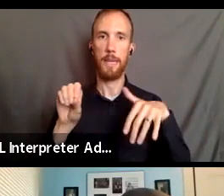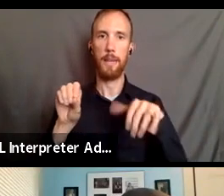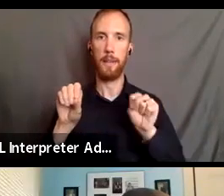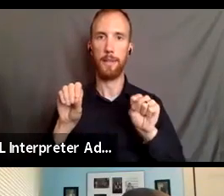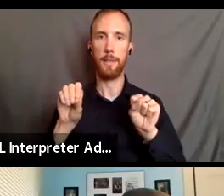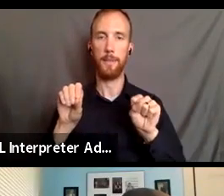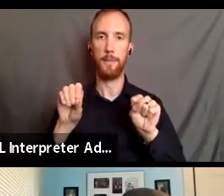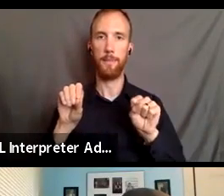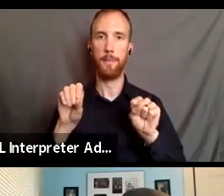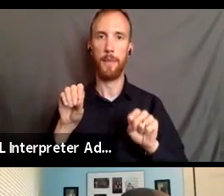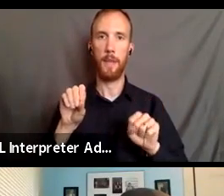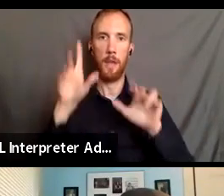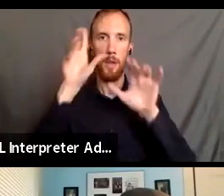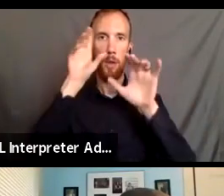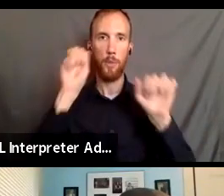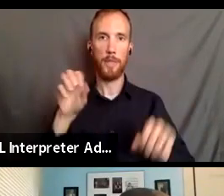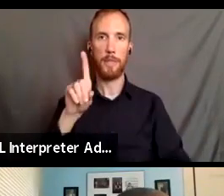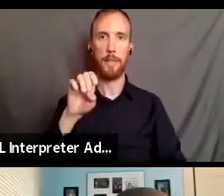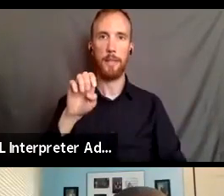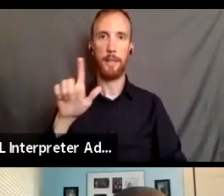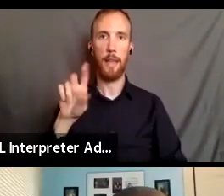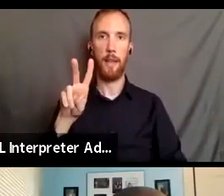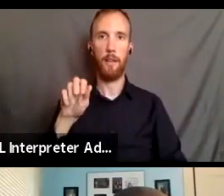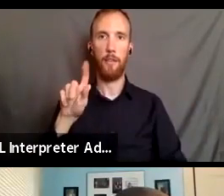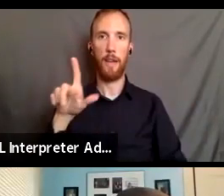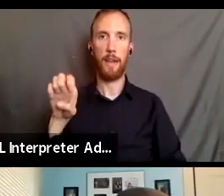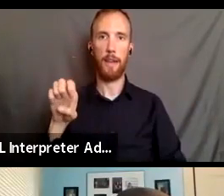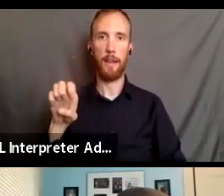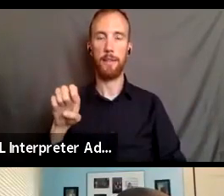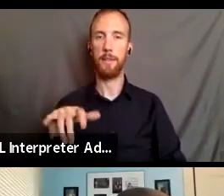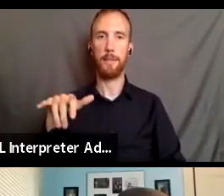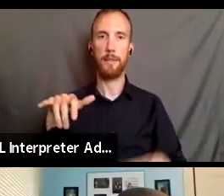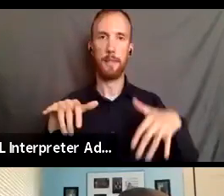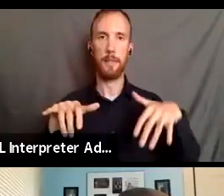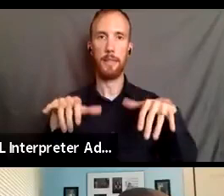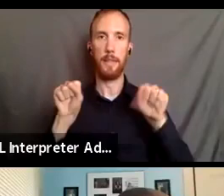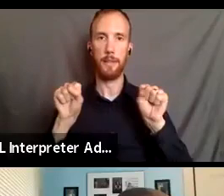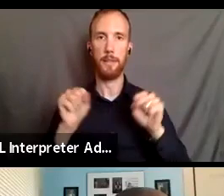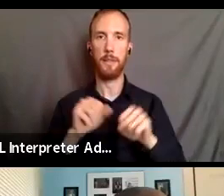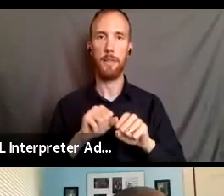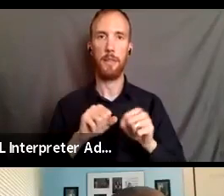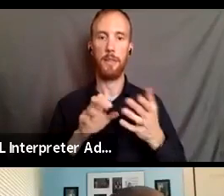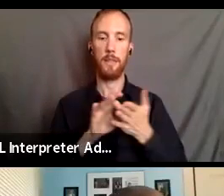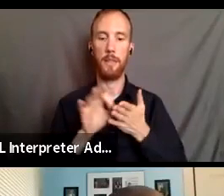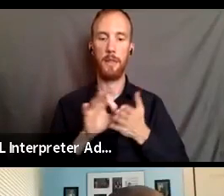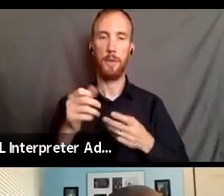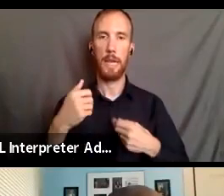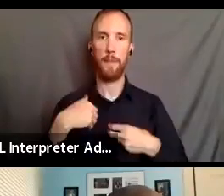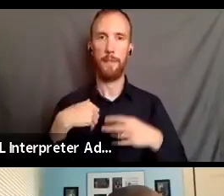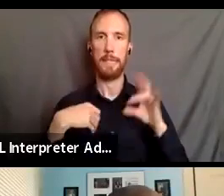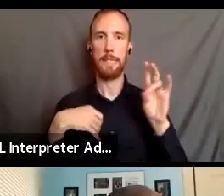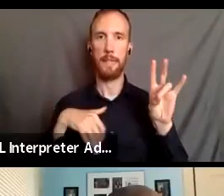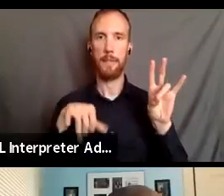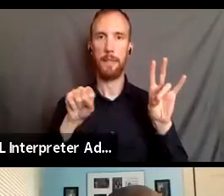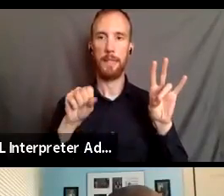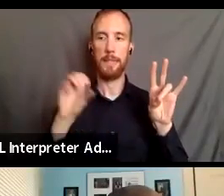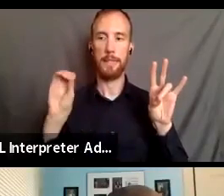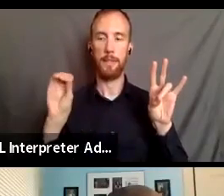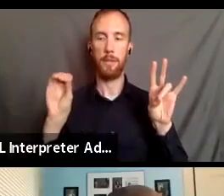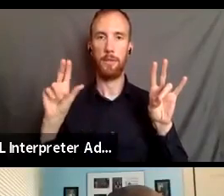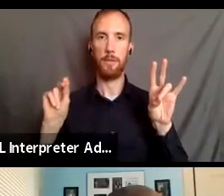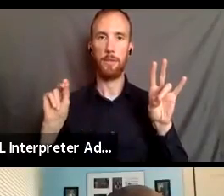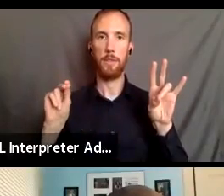and president yes on the tally mr president we have seven eyes zero nays and no